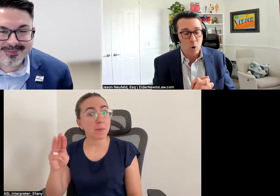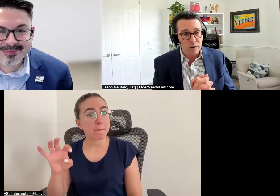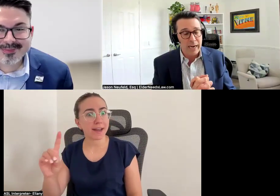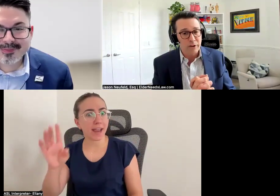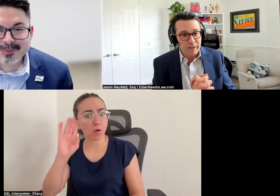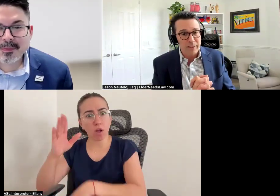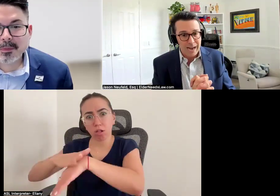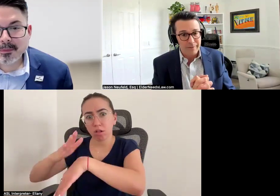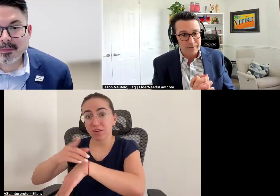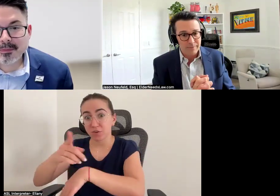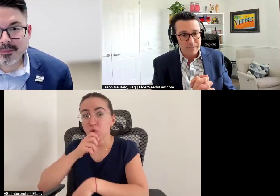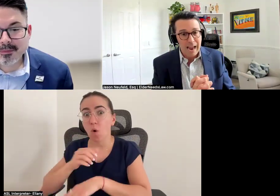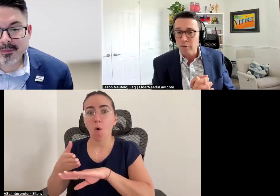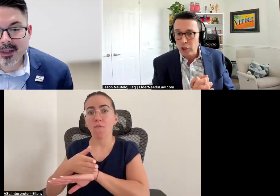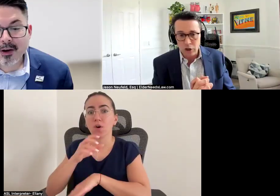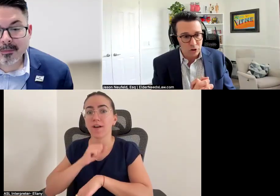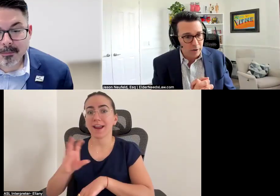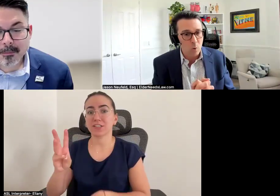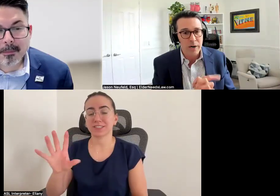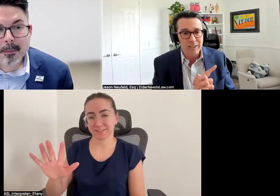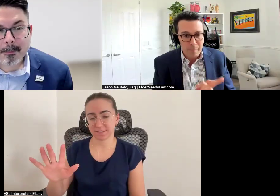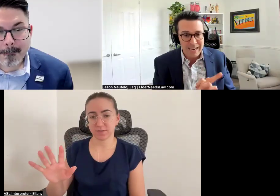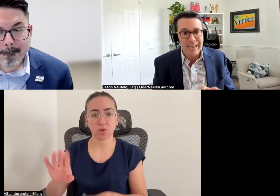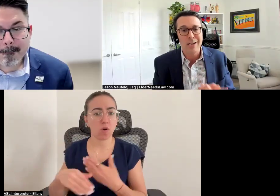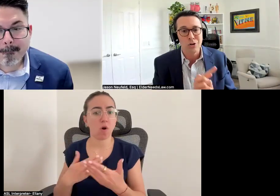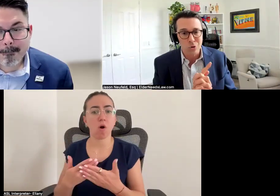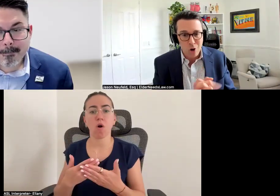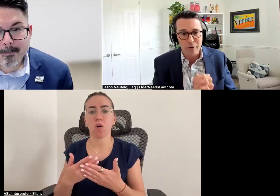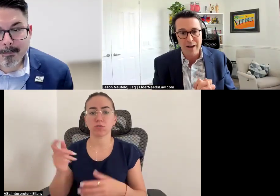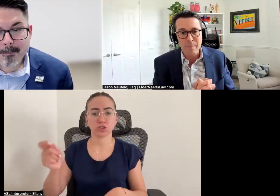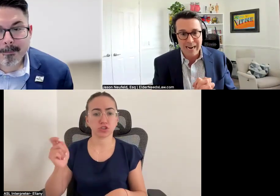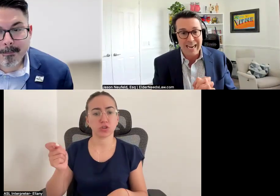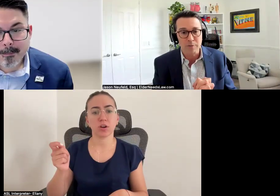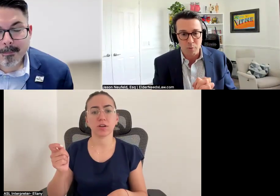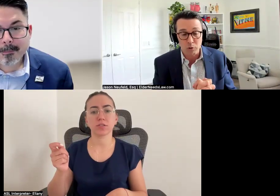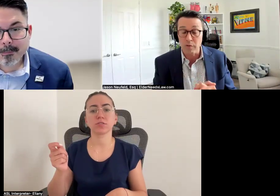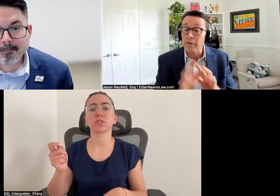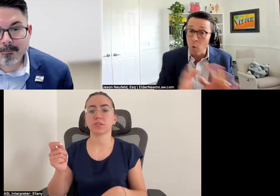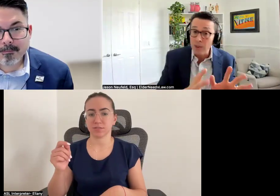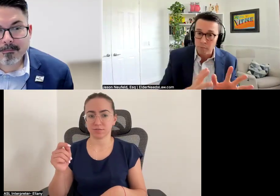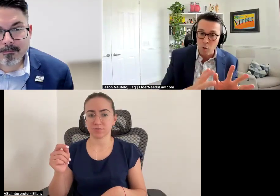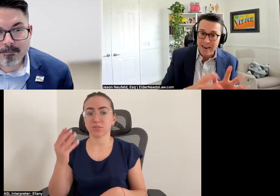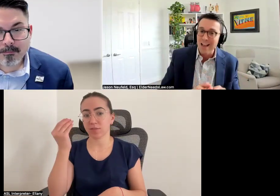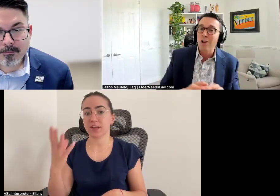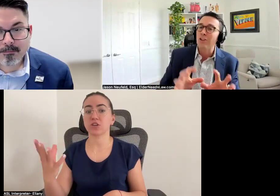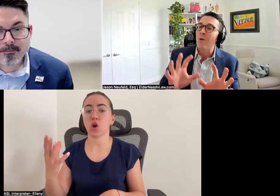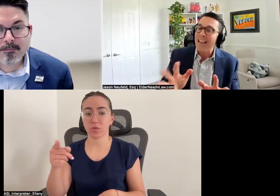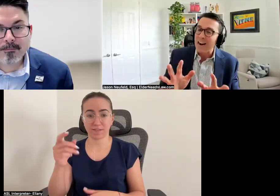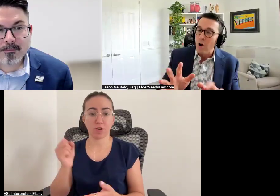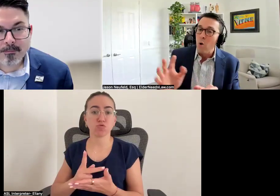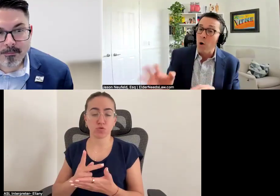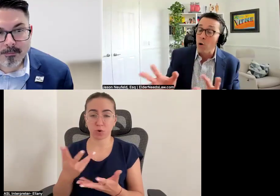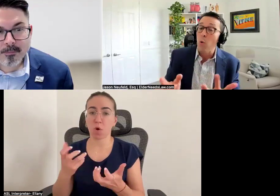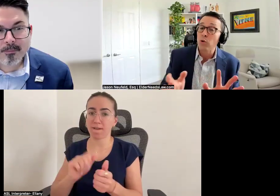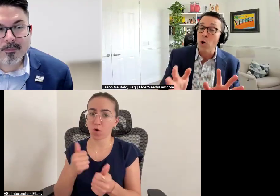alerted if you're over the age of 55. Every judge in the state of Florida is mandated to notify Medicaid if so we can avoid the probate. So that's why,